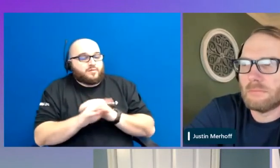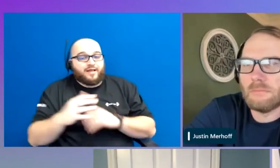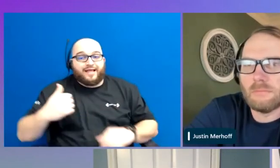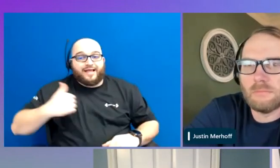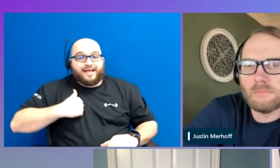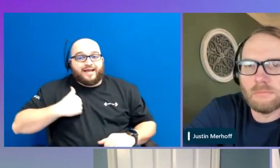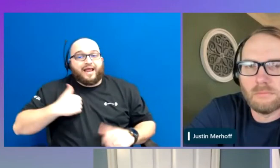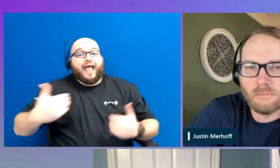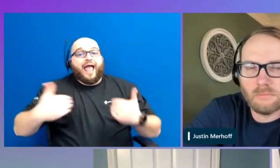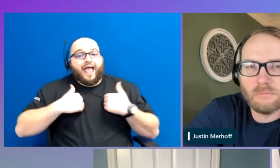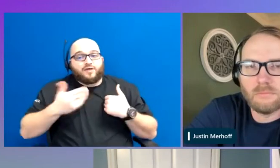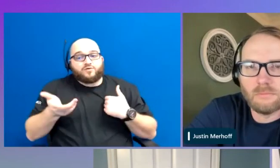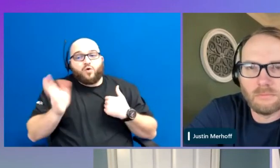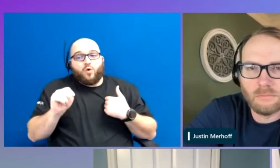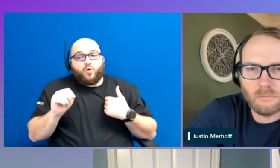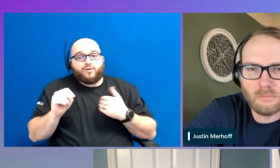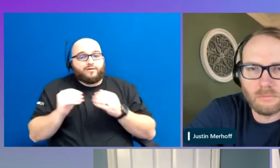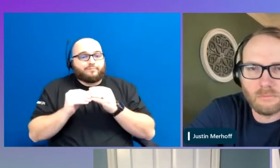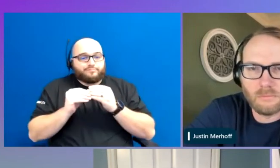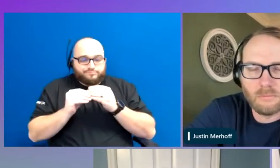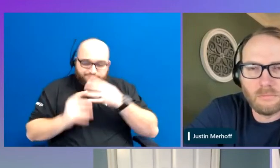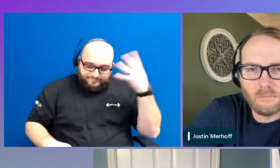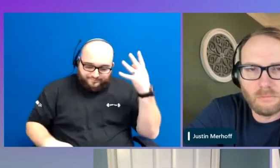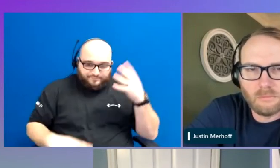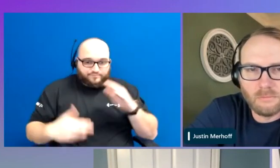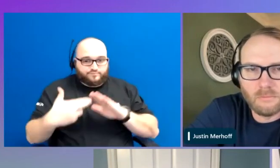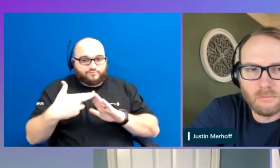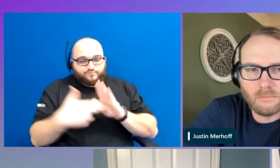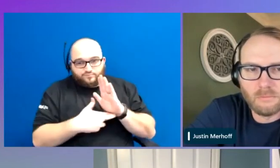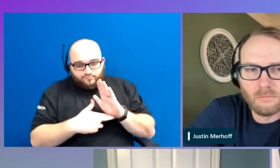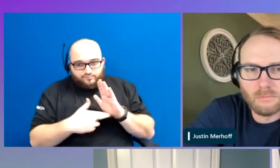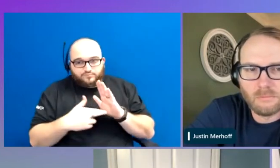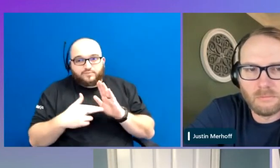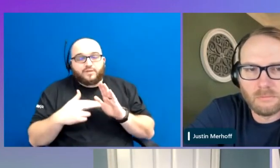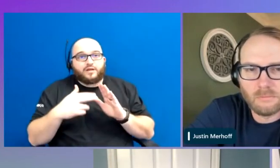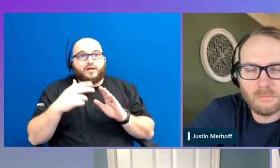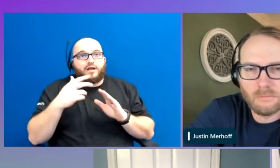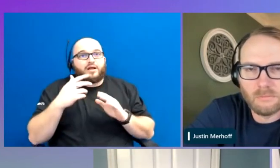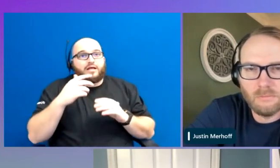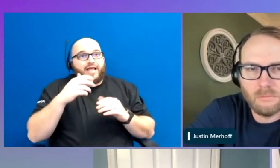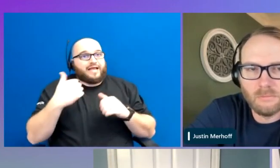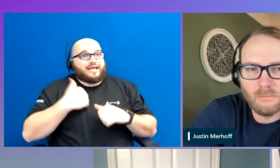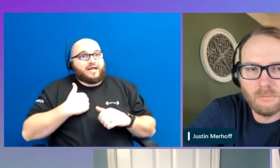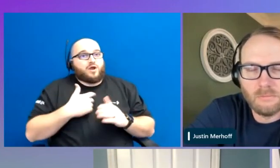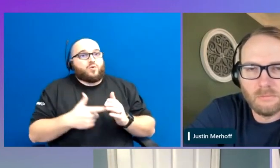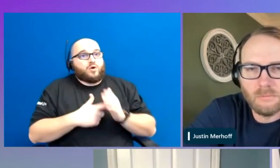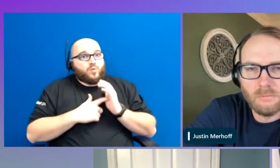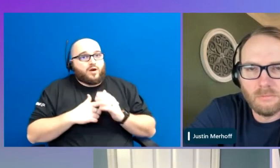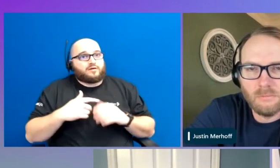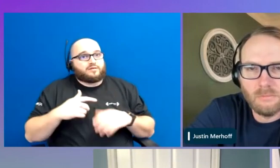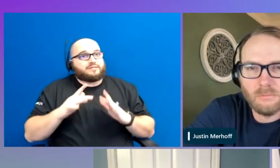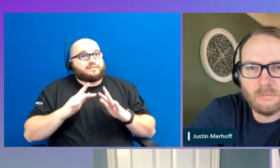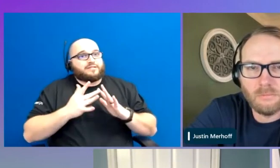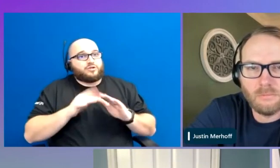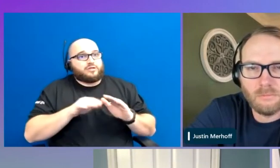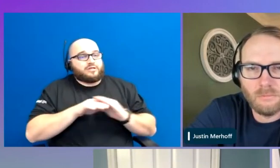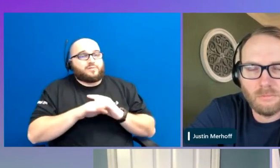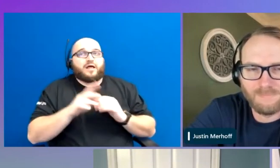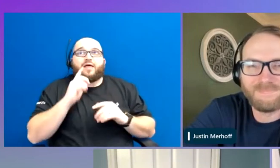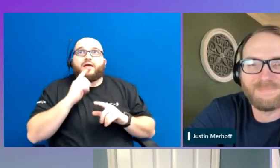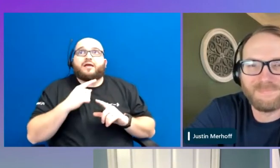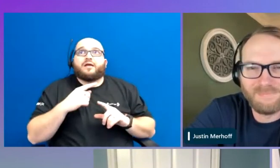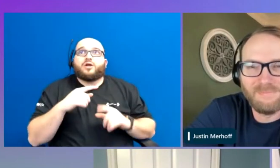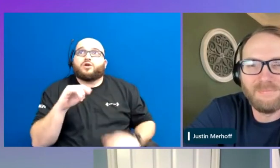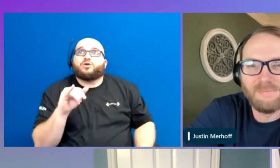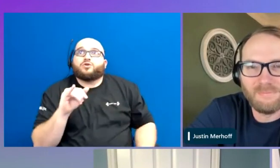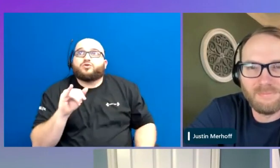a whole long list of rules in Canada that require digital accessibility. And coming online next June, that's